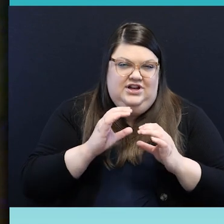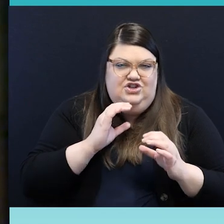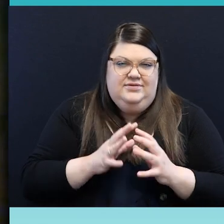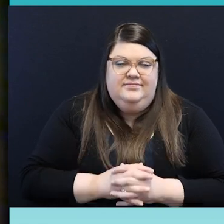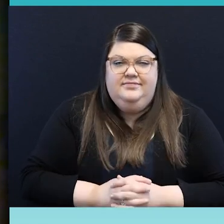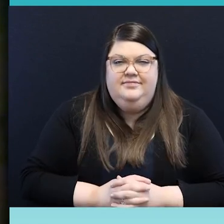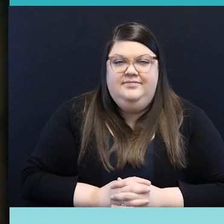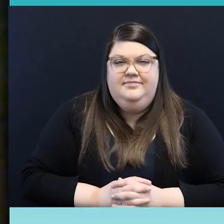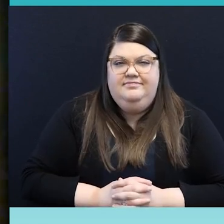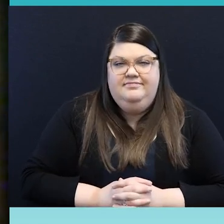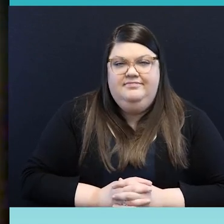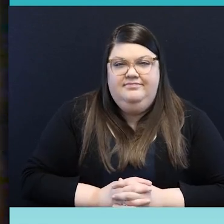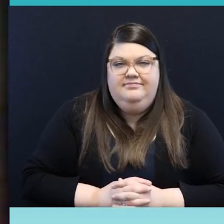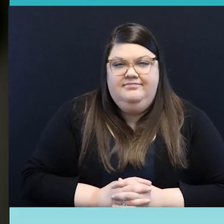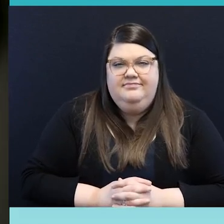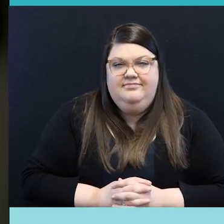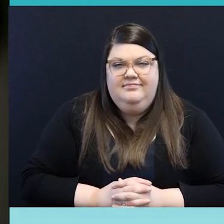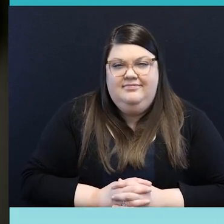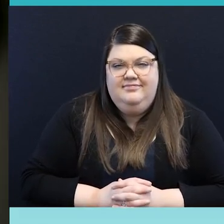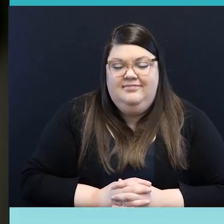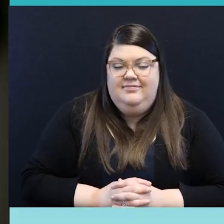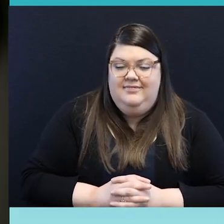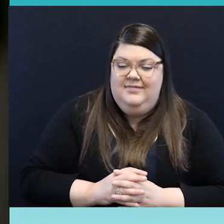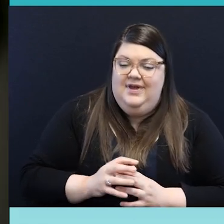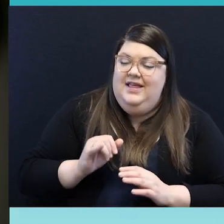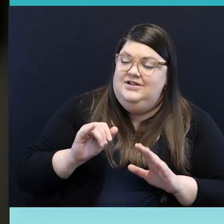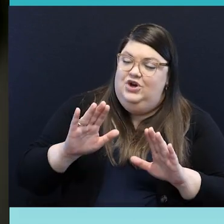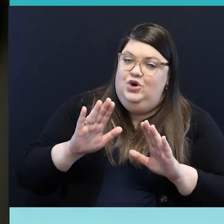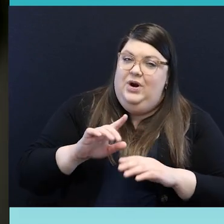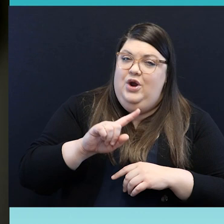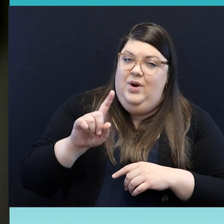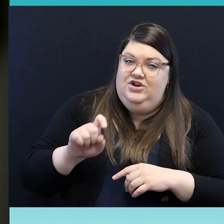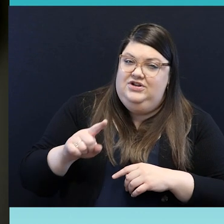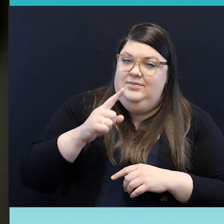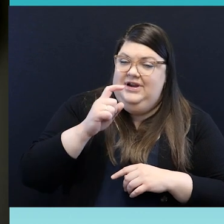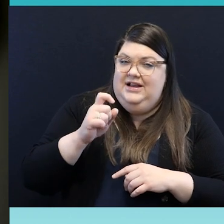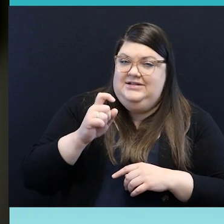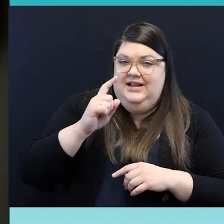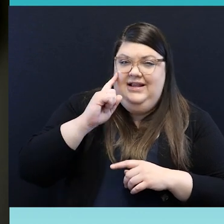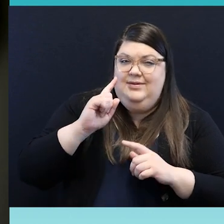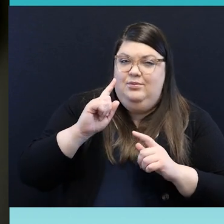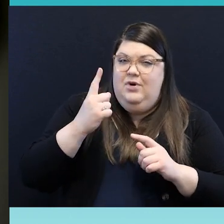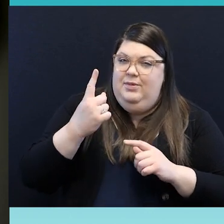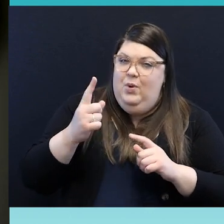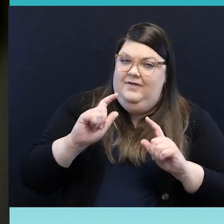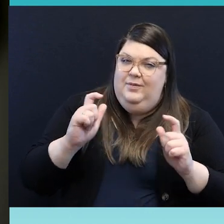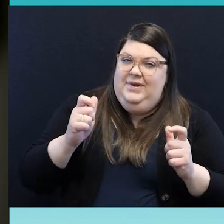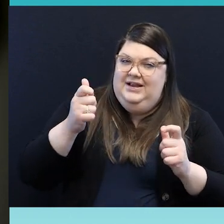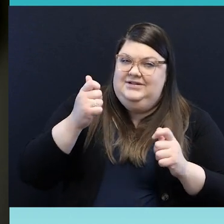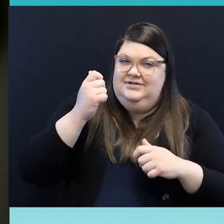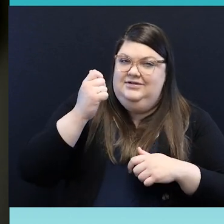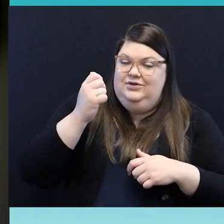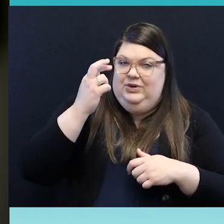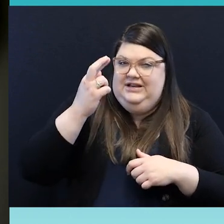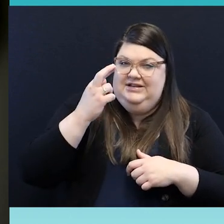conversation. So it's a great question, because I do think it's probably one of the biggest reasons that, you know,